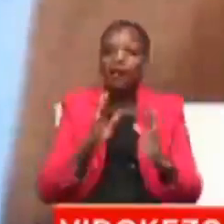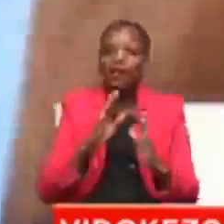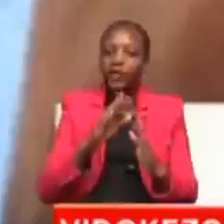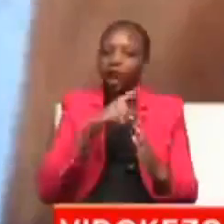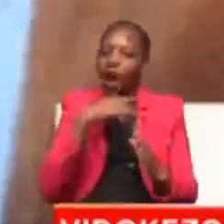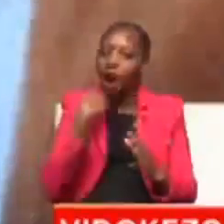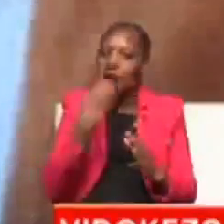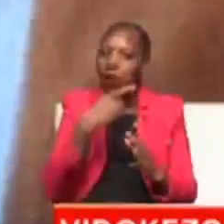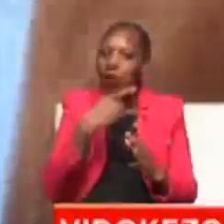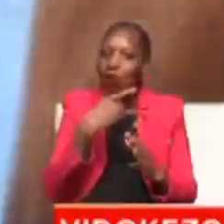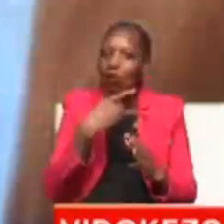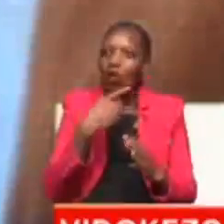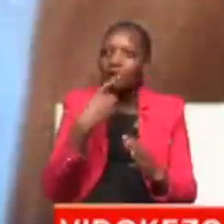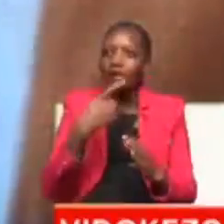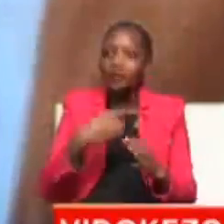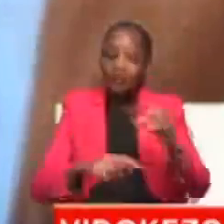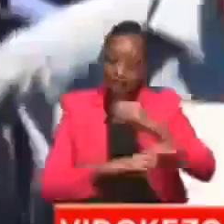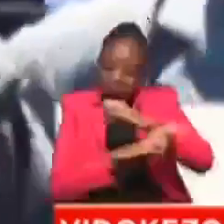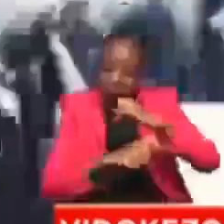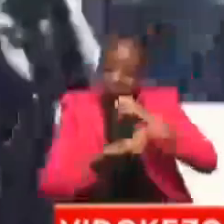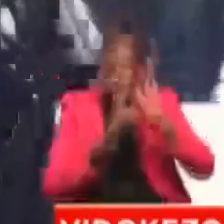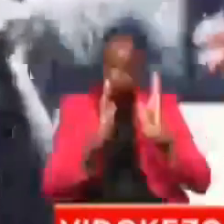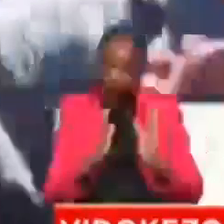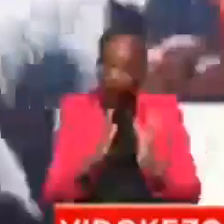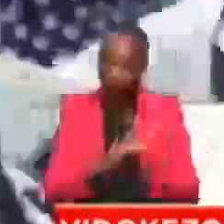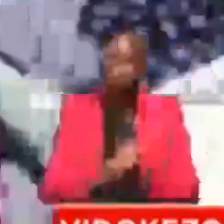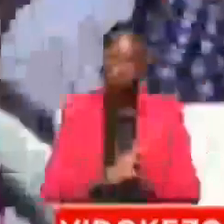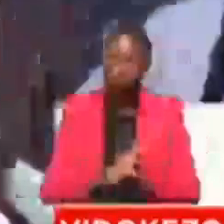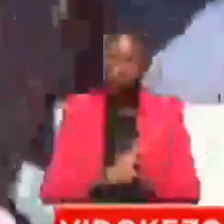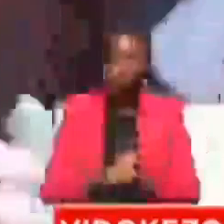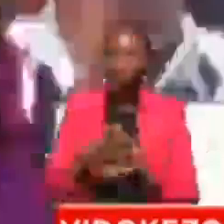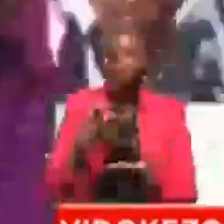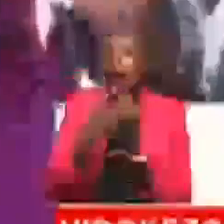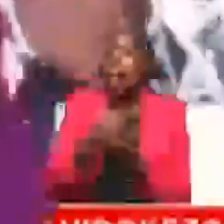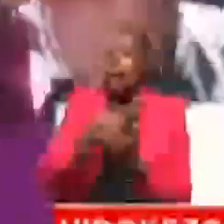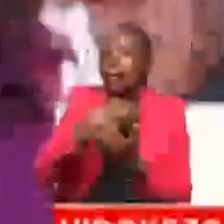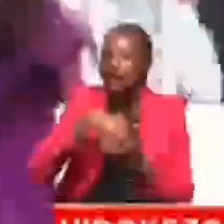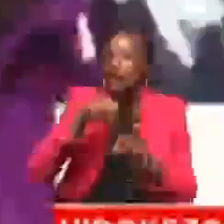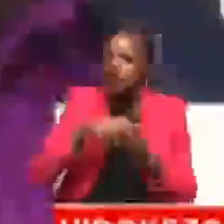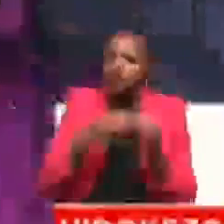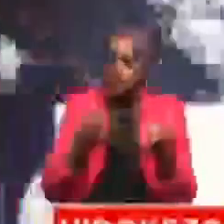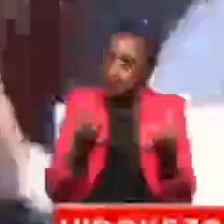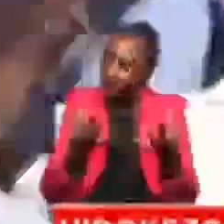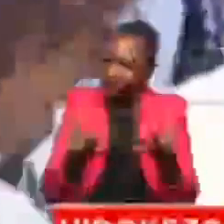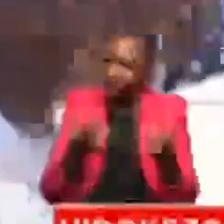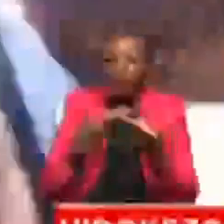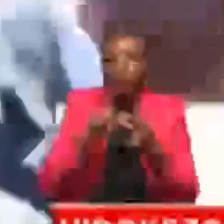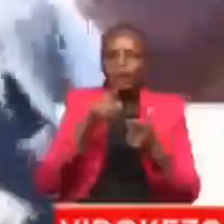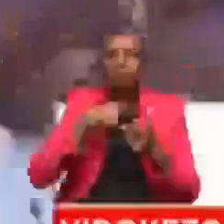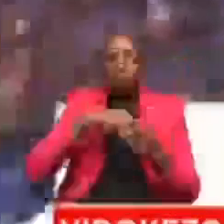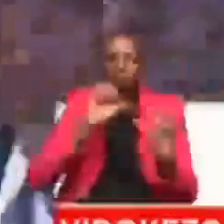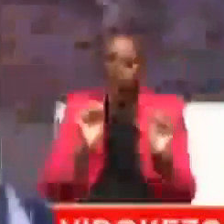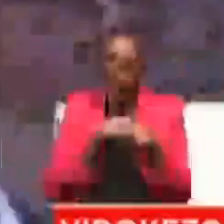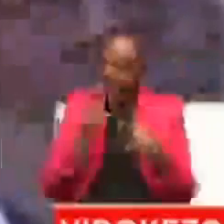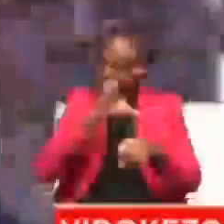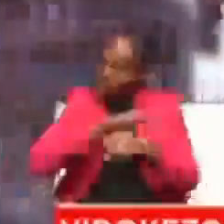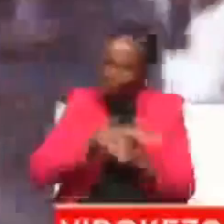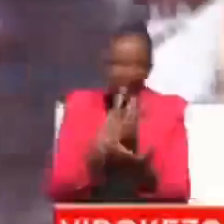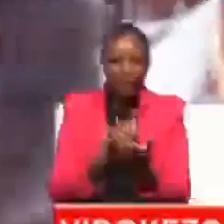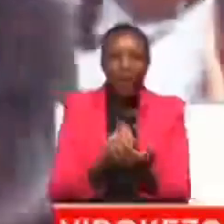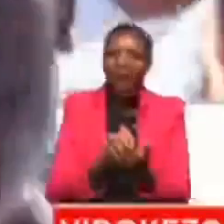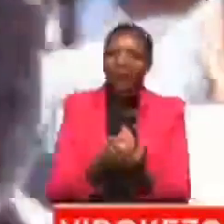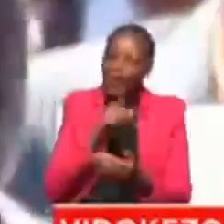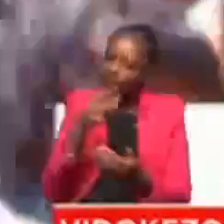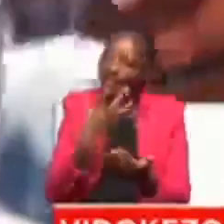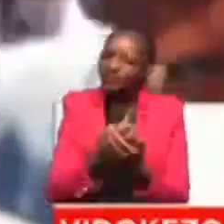kwao washambandika jina la mkora. Need our money, the money is in our account, we cannot access the money. This is the money we